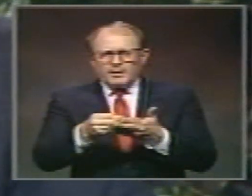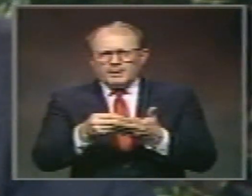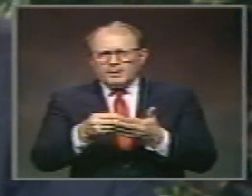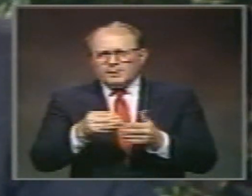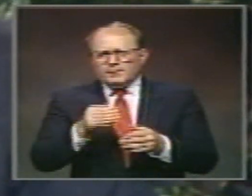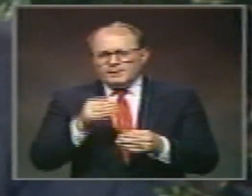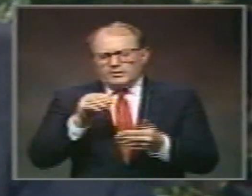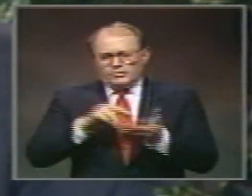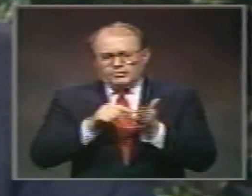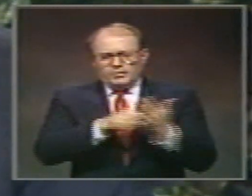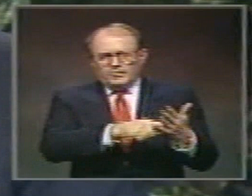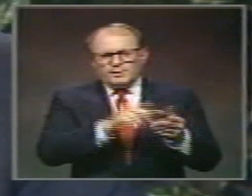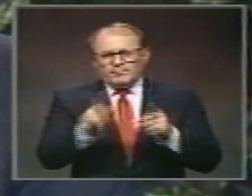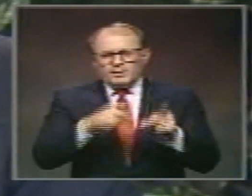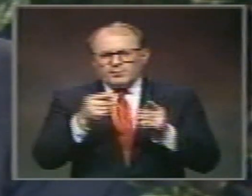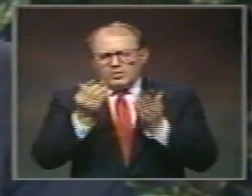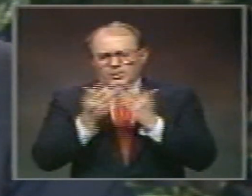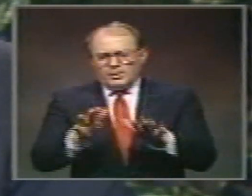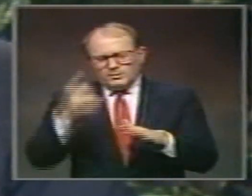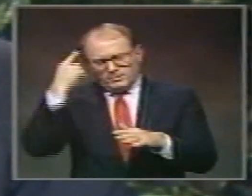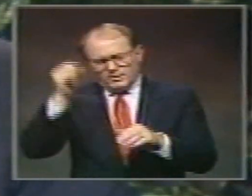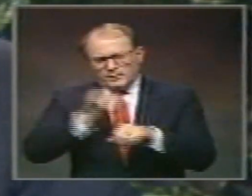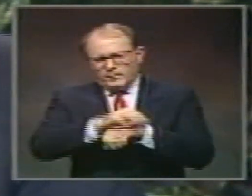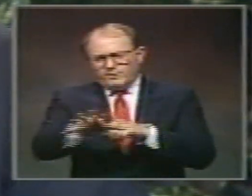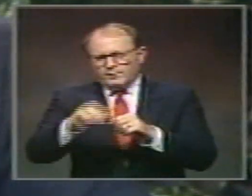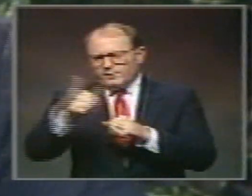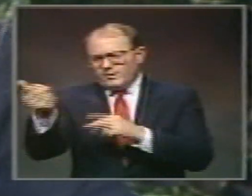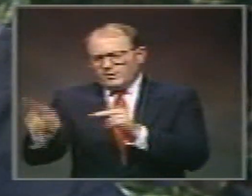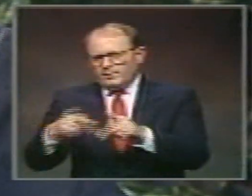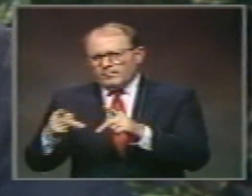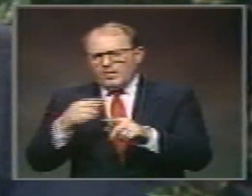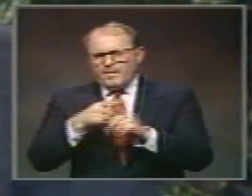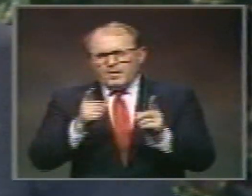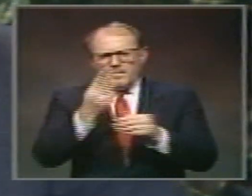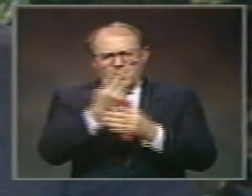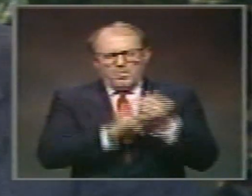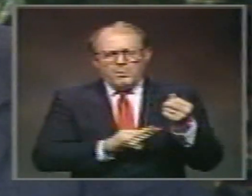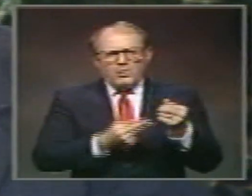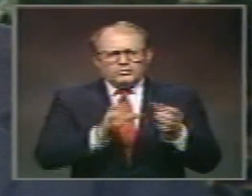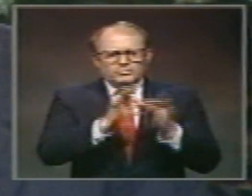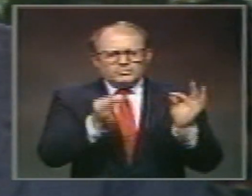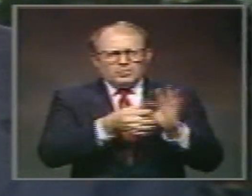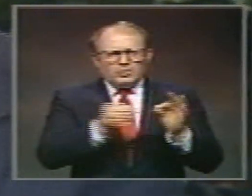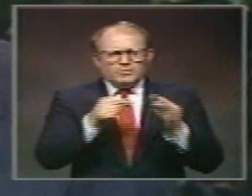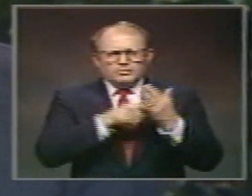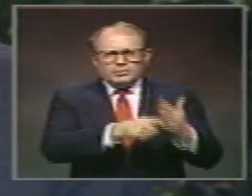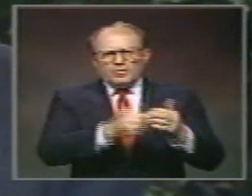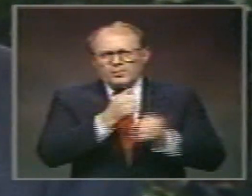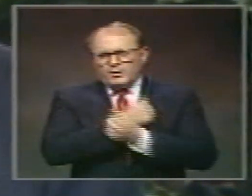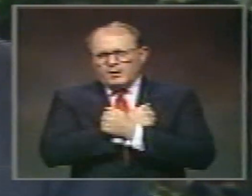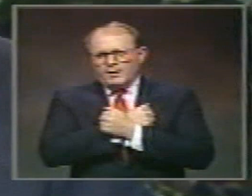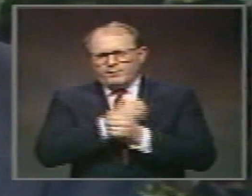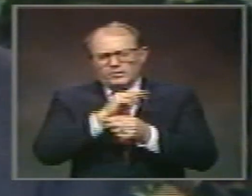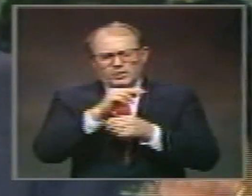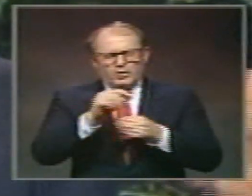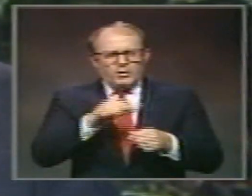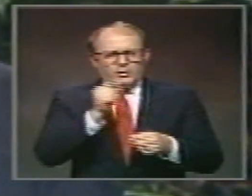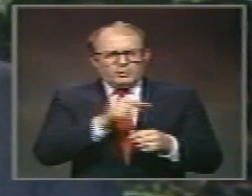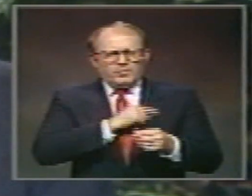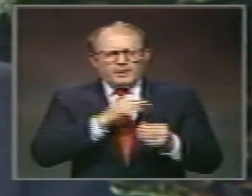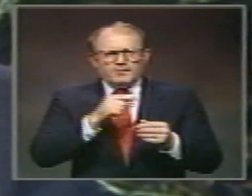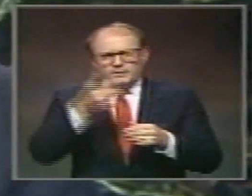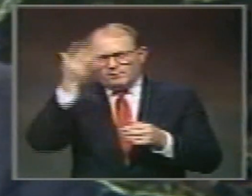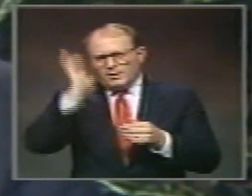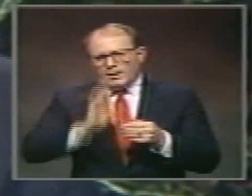due to the careless influence of other people. But both of them show the love and grace of God to all the lost for